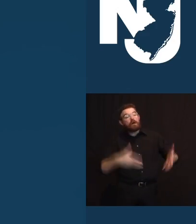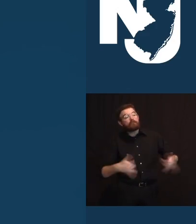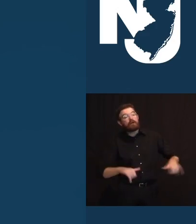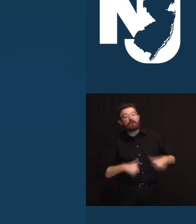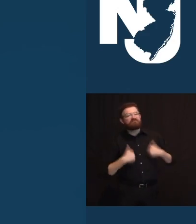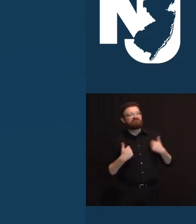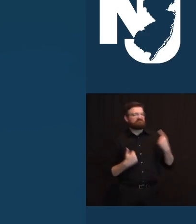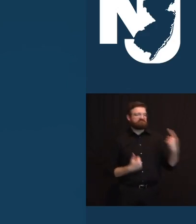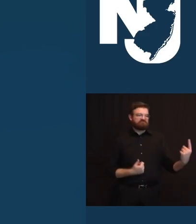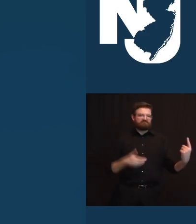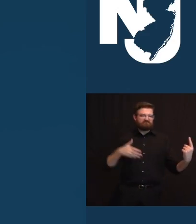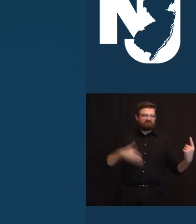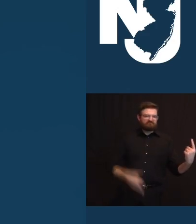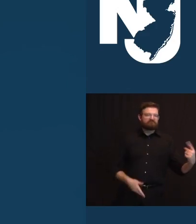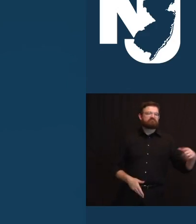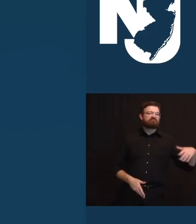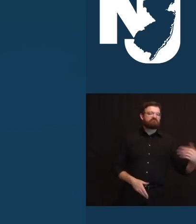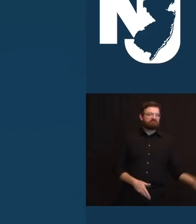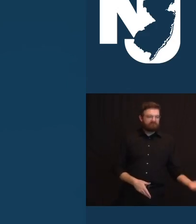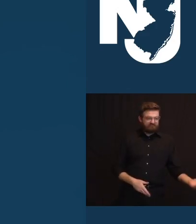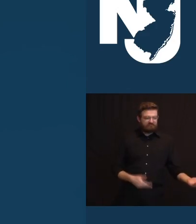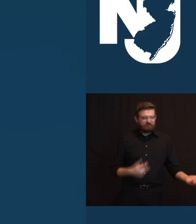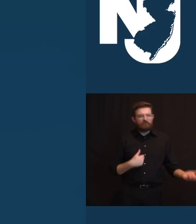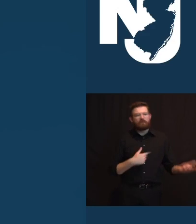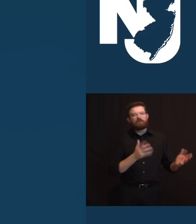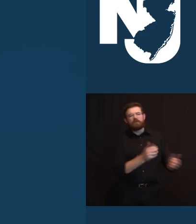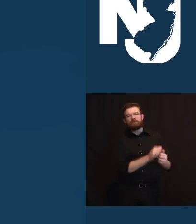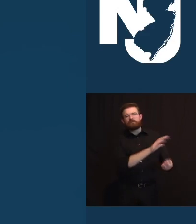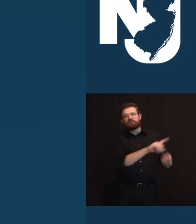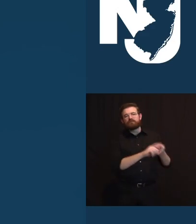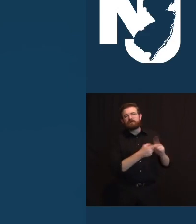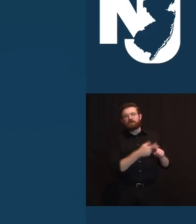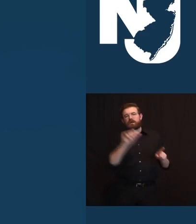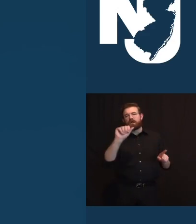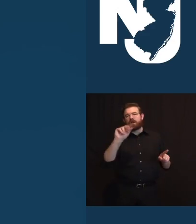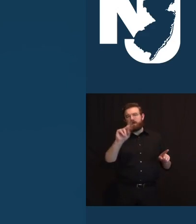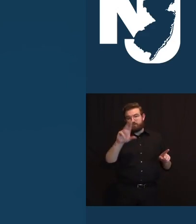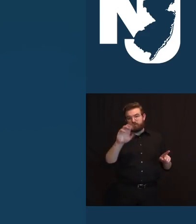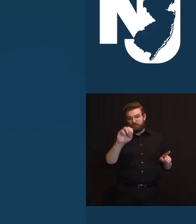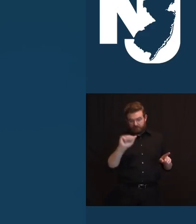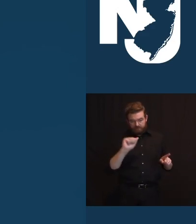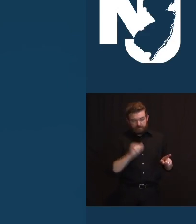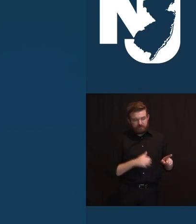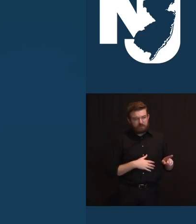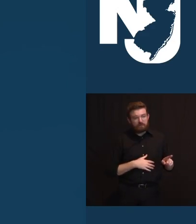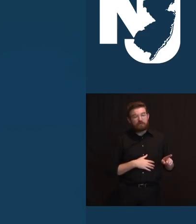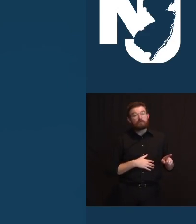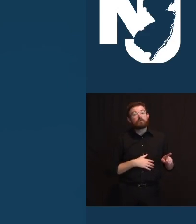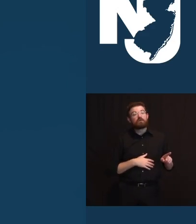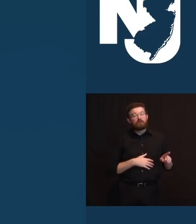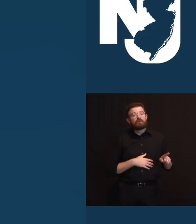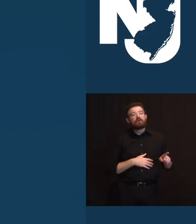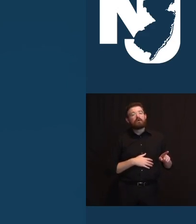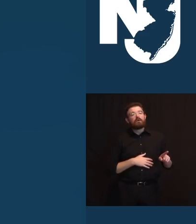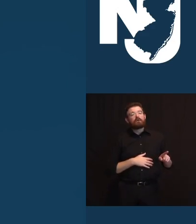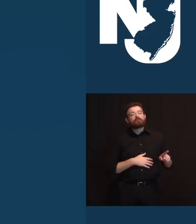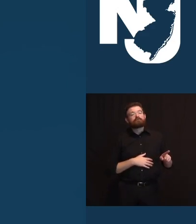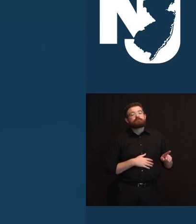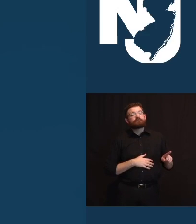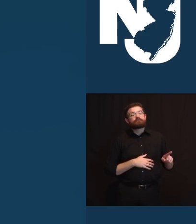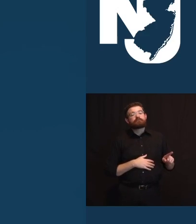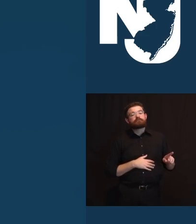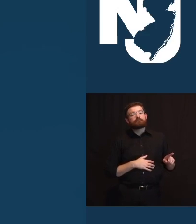was a friend, Andrea Sultan, from Jersey City, who was a friend through their synagogue. But what an extraordinary